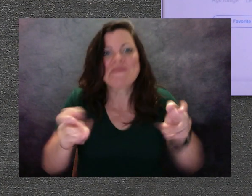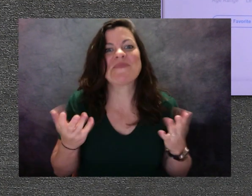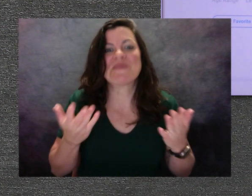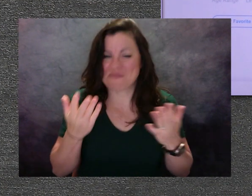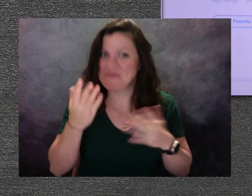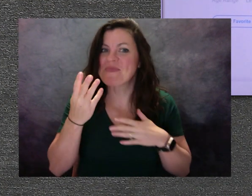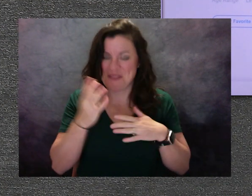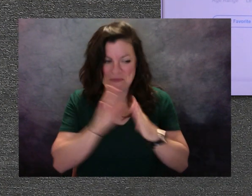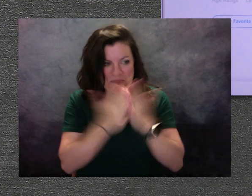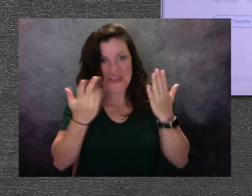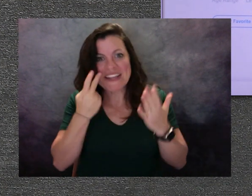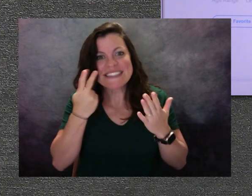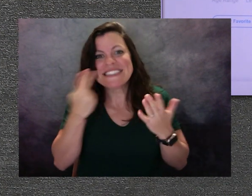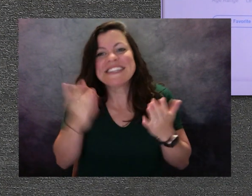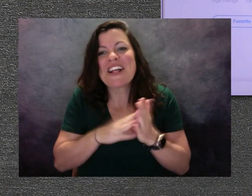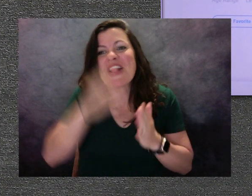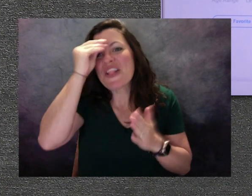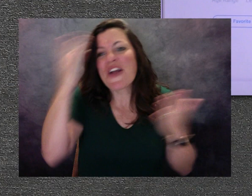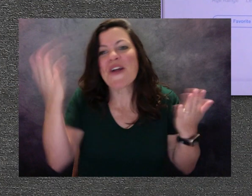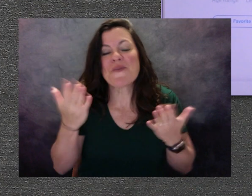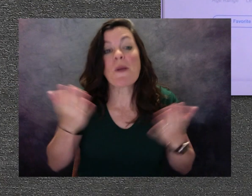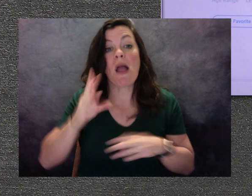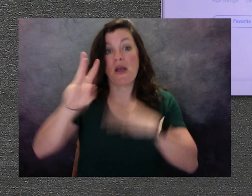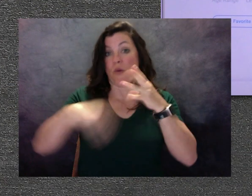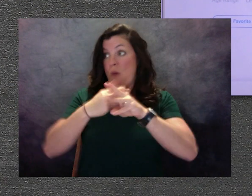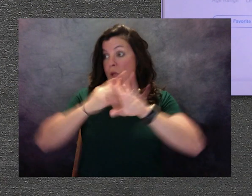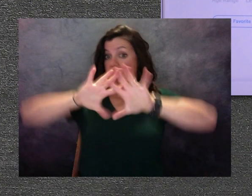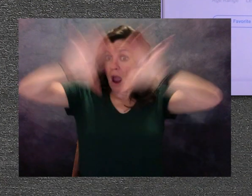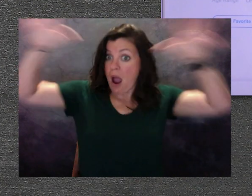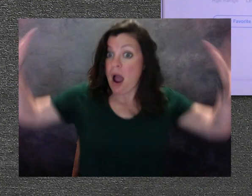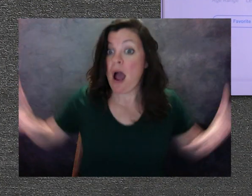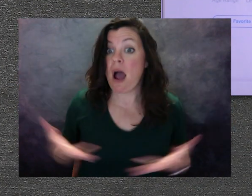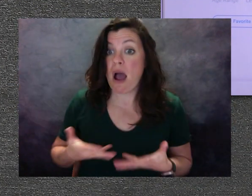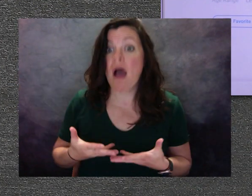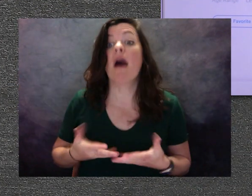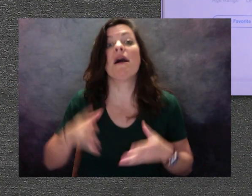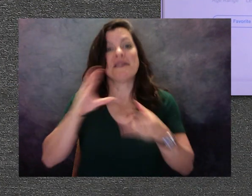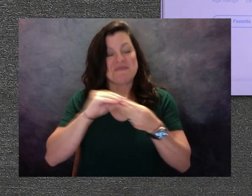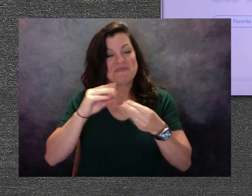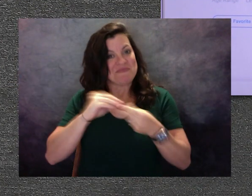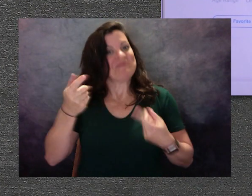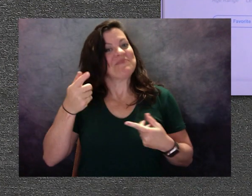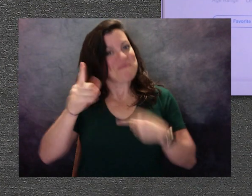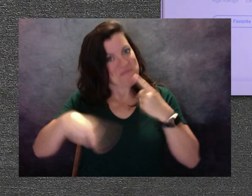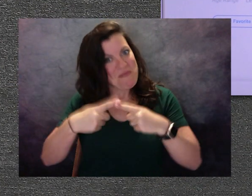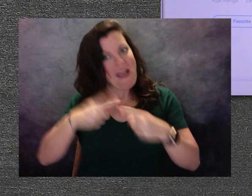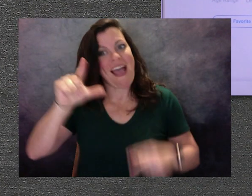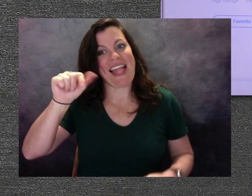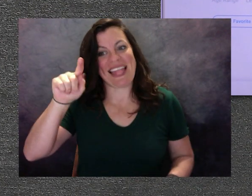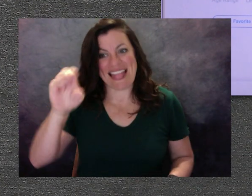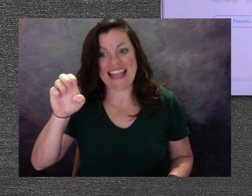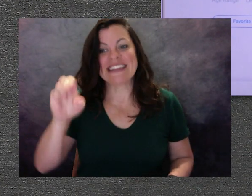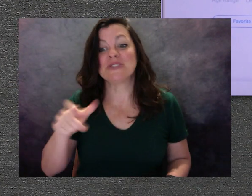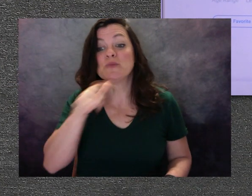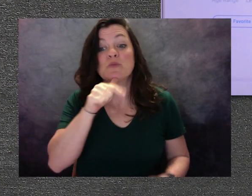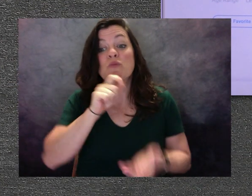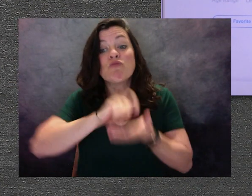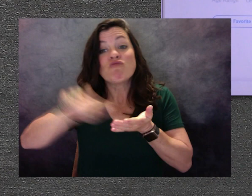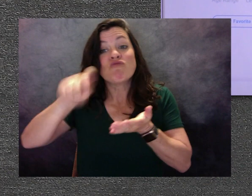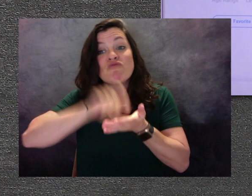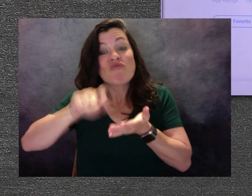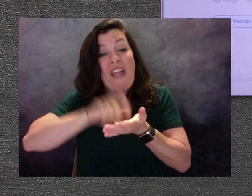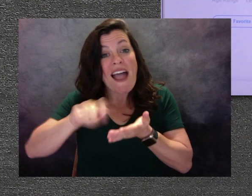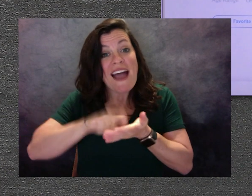Cecilia Minden. So remember, she's the person that writes the words in this story. So let's check out our